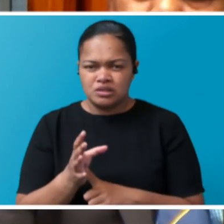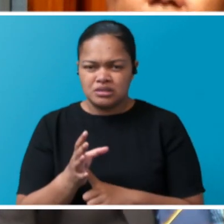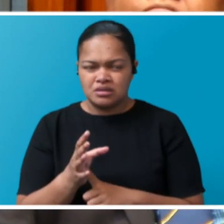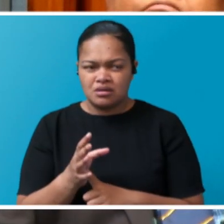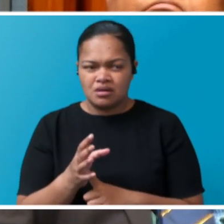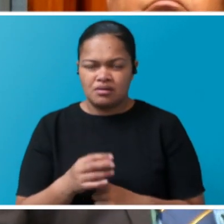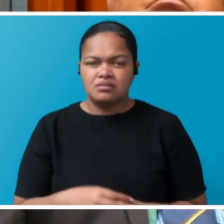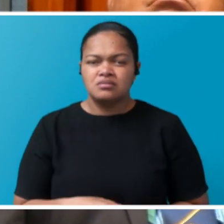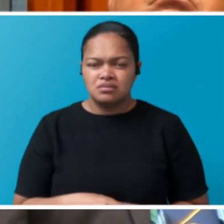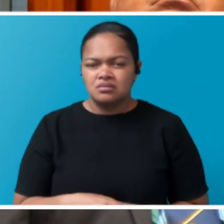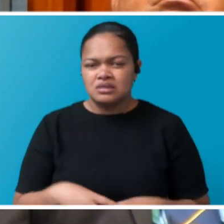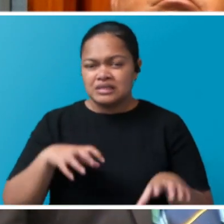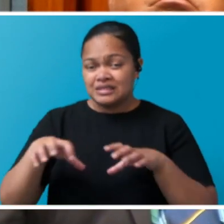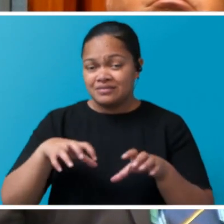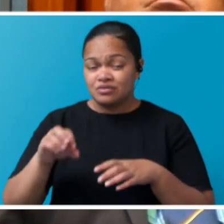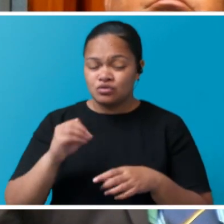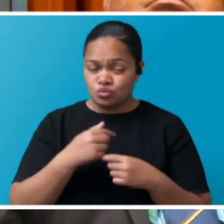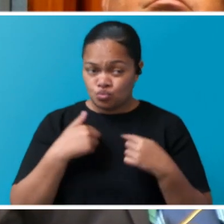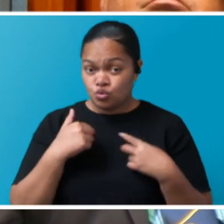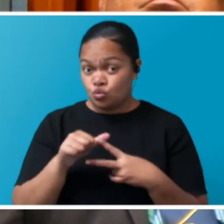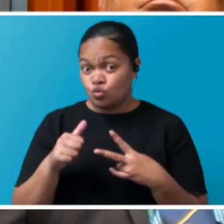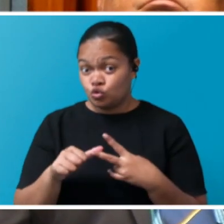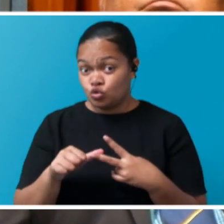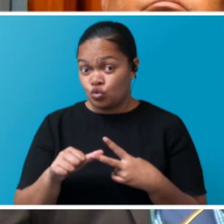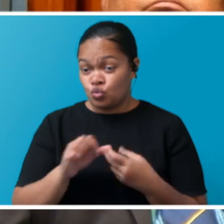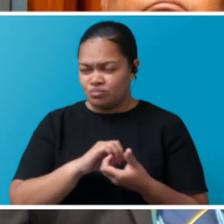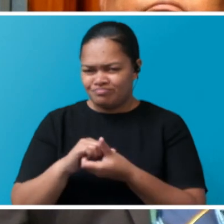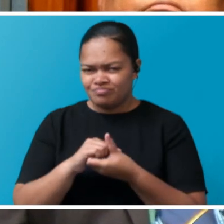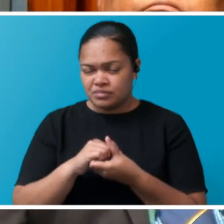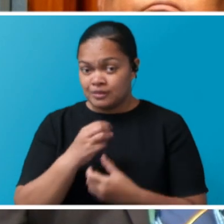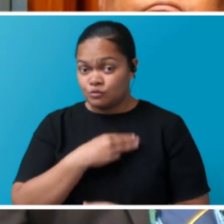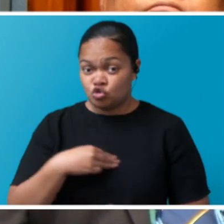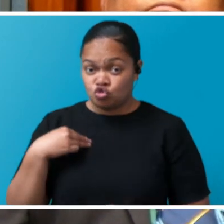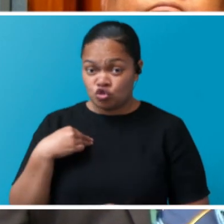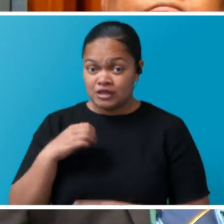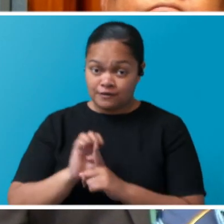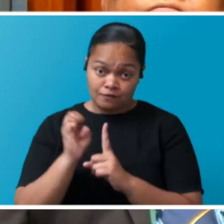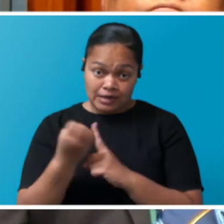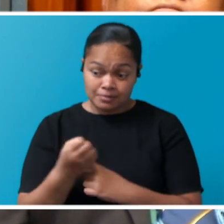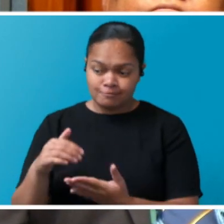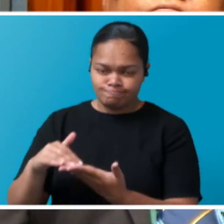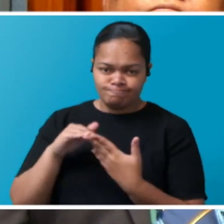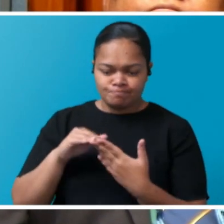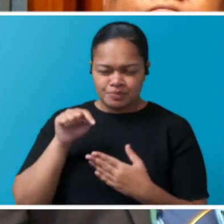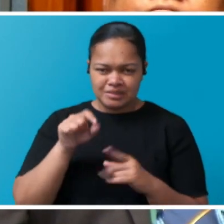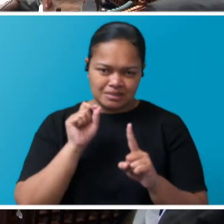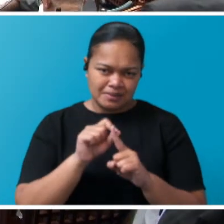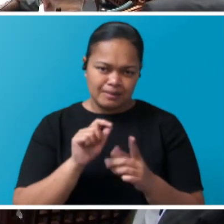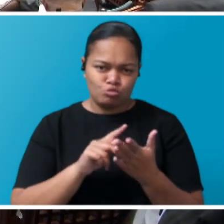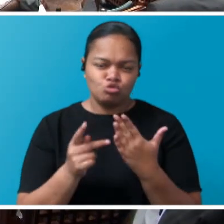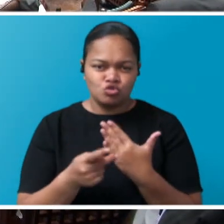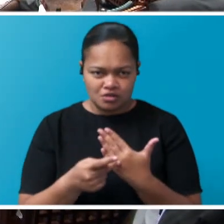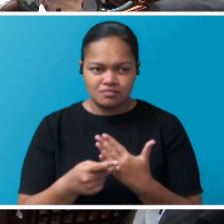we are also collaborating with the Ministry of Environment to assist us in this particular project. Thank you, Mr. Speaker, sir.